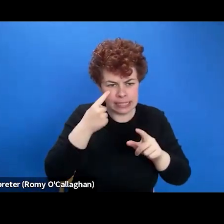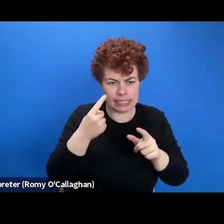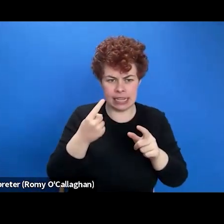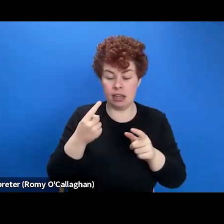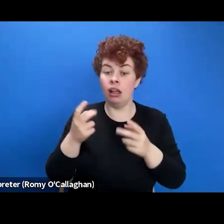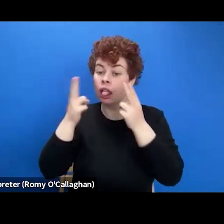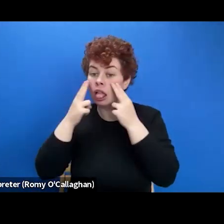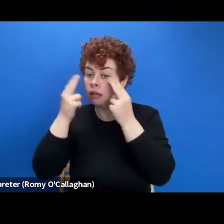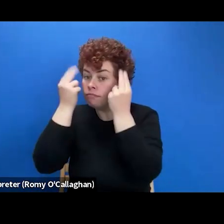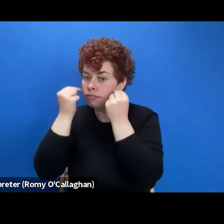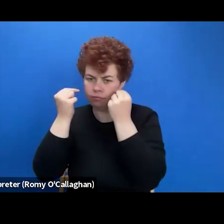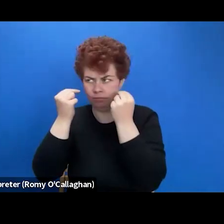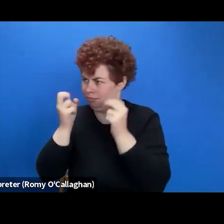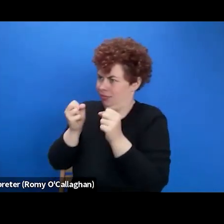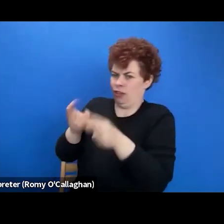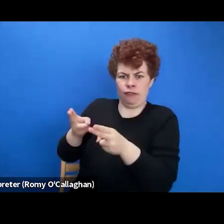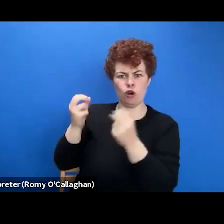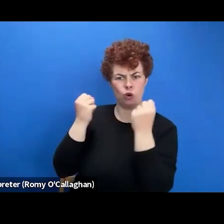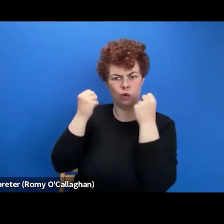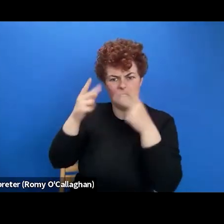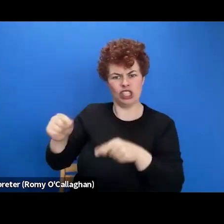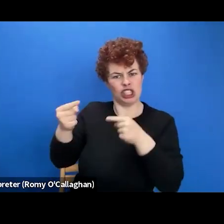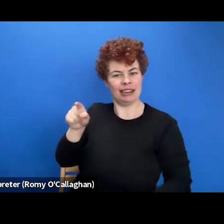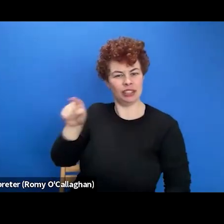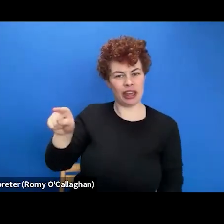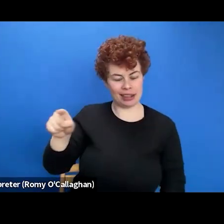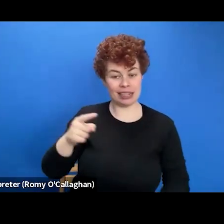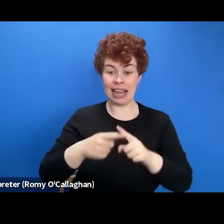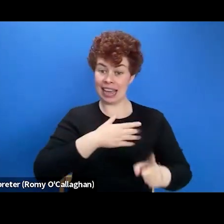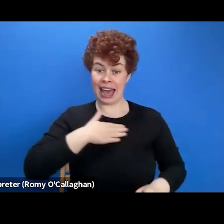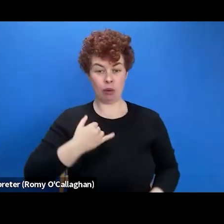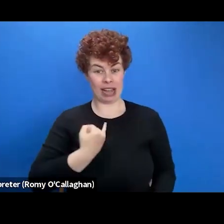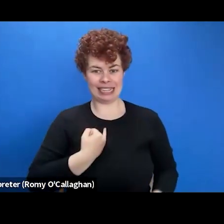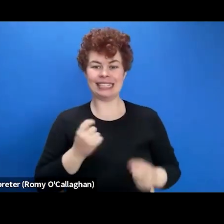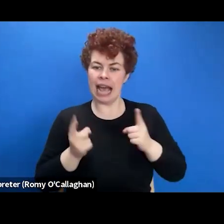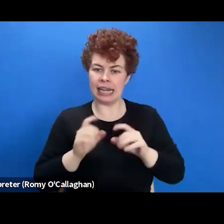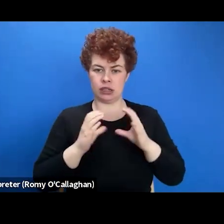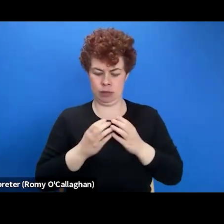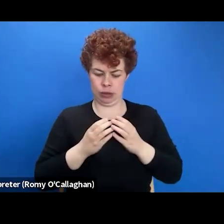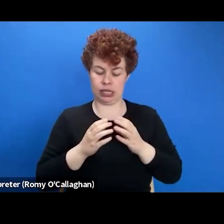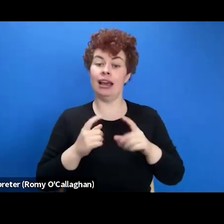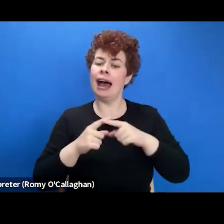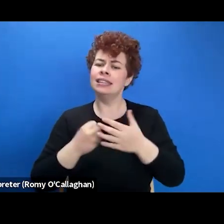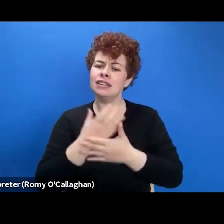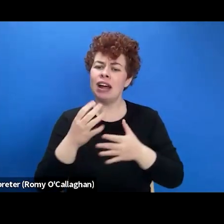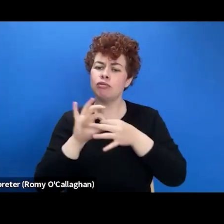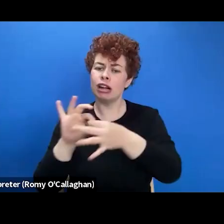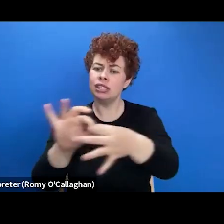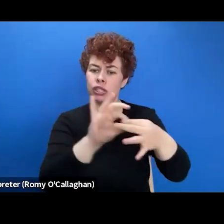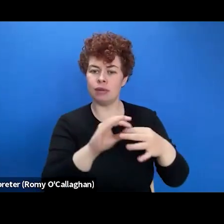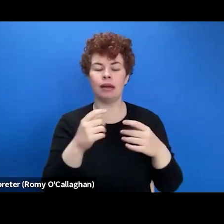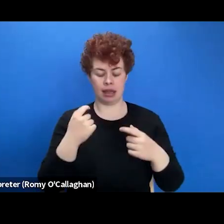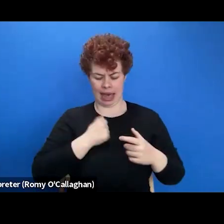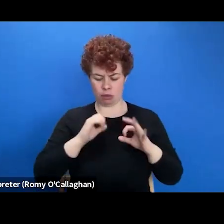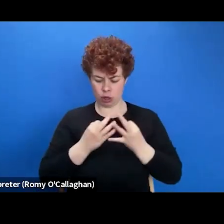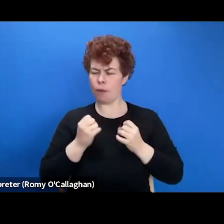normalization and complicity and develops that identity for us as a community. It's about developing relationships, so trying to think about what other groups can we bring in